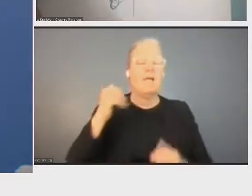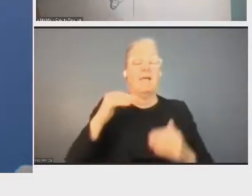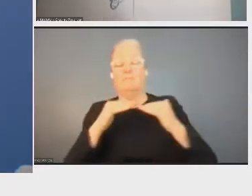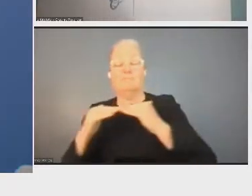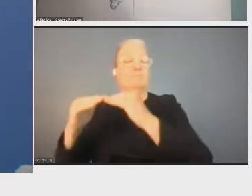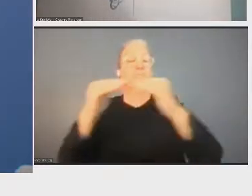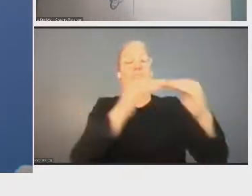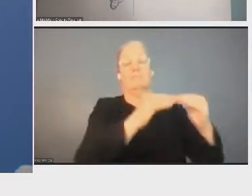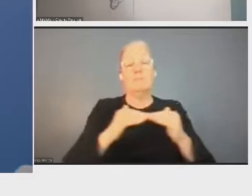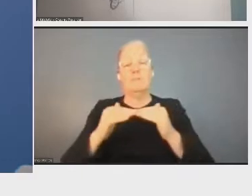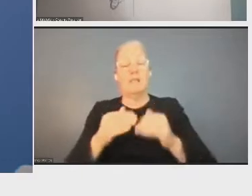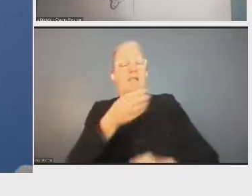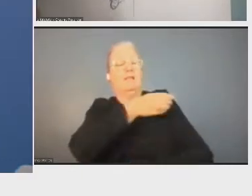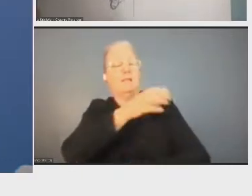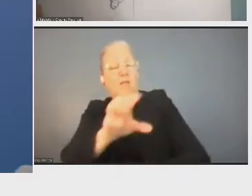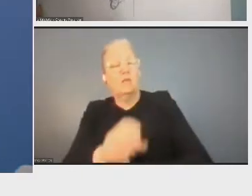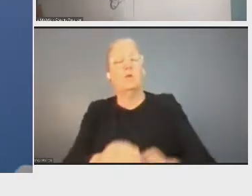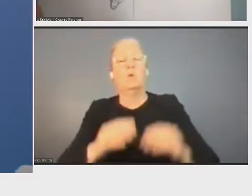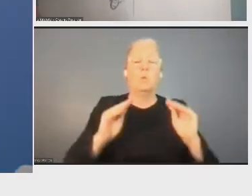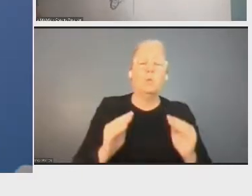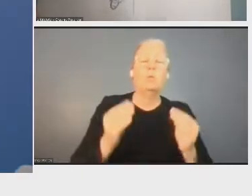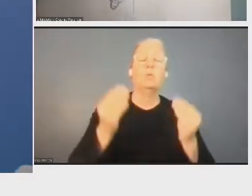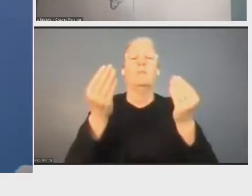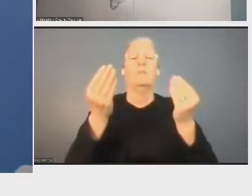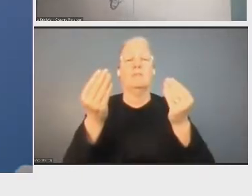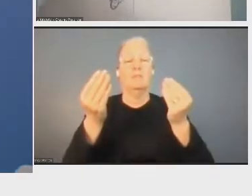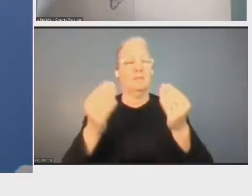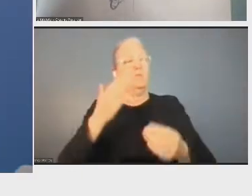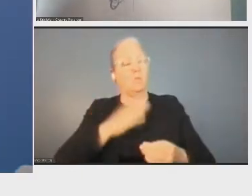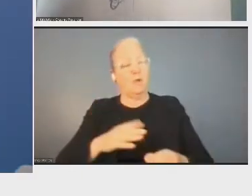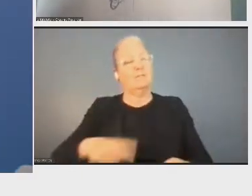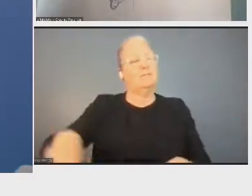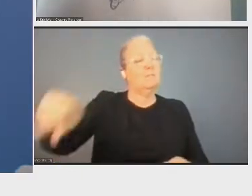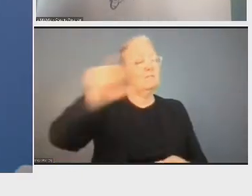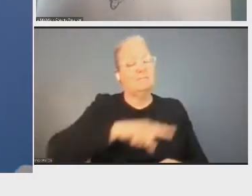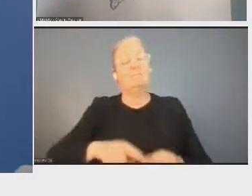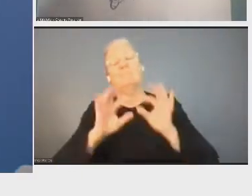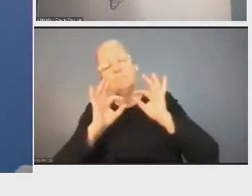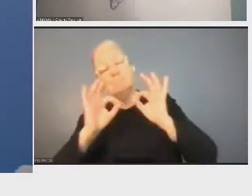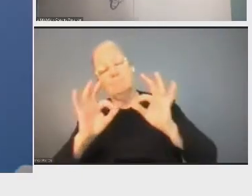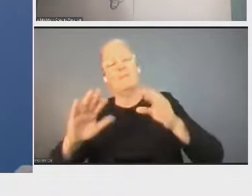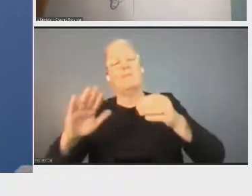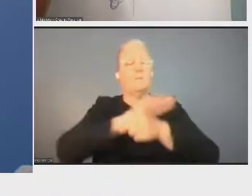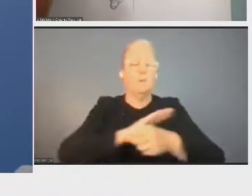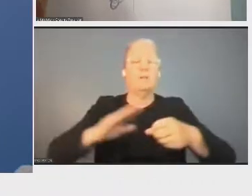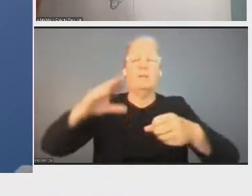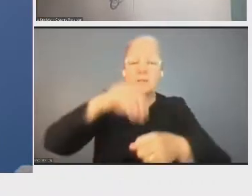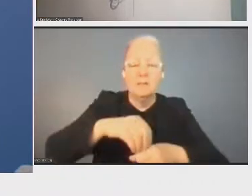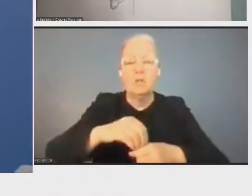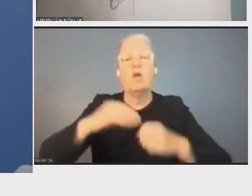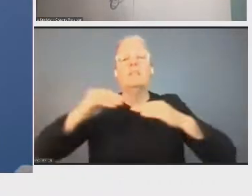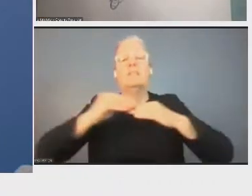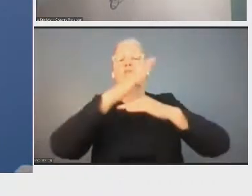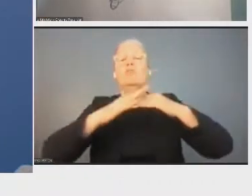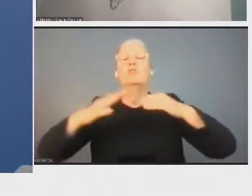youth, gender-responsive approaches, and full and effective participation of indigenous peoples and local